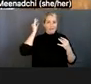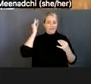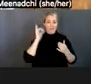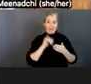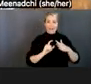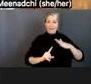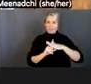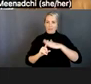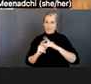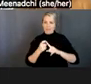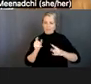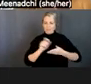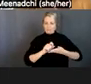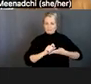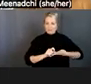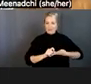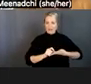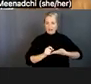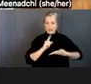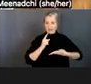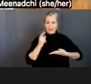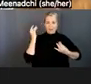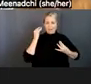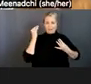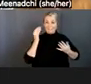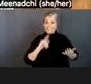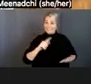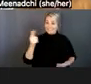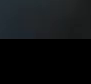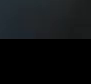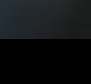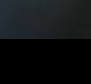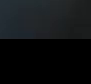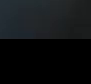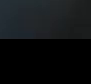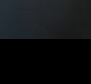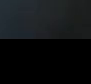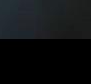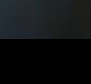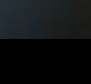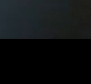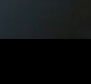prompts. So I'm going to toss it over to Victoria from here to put us out.